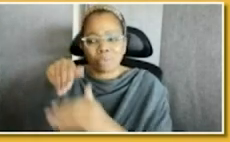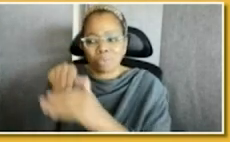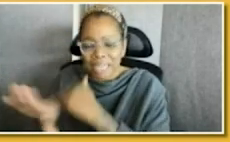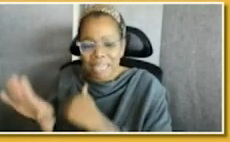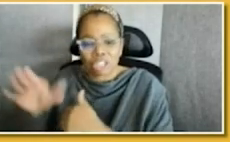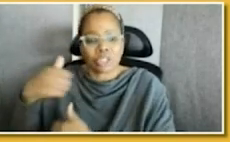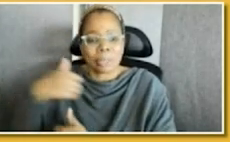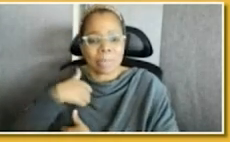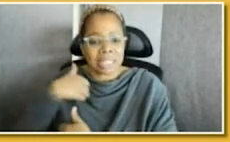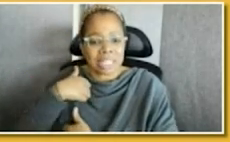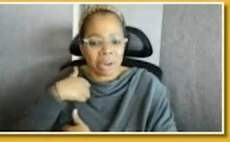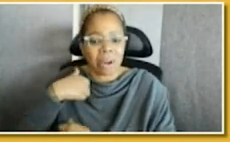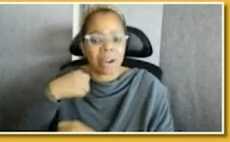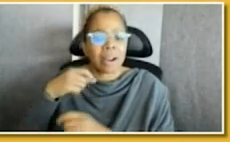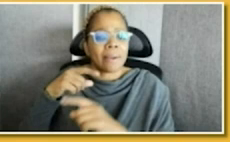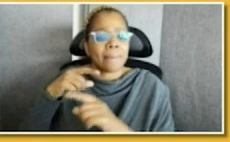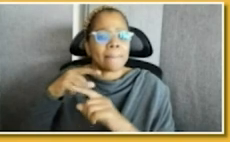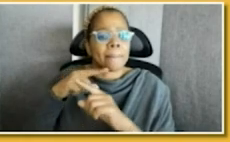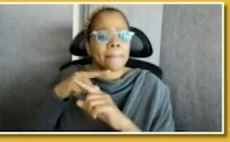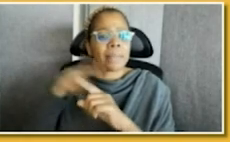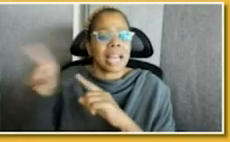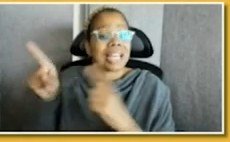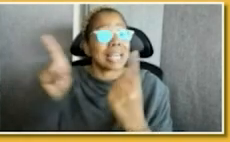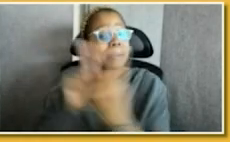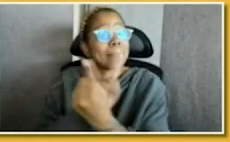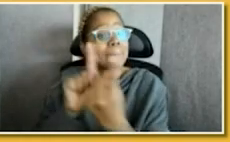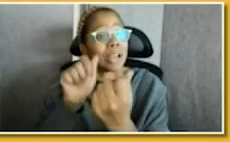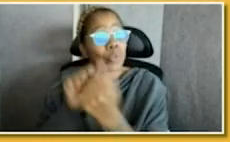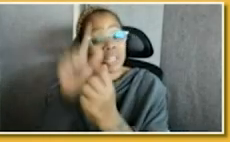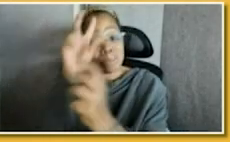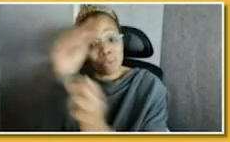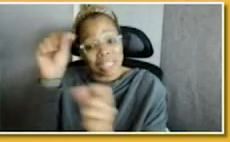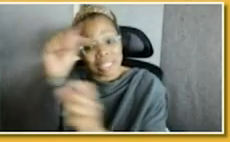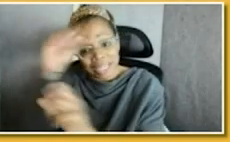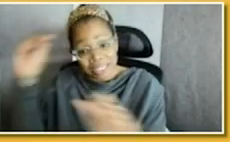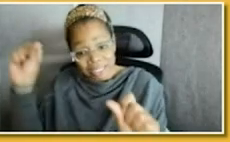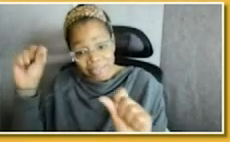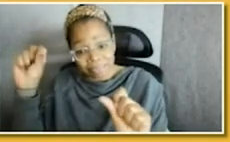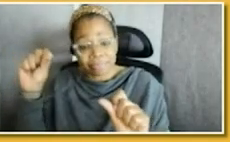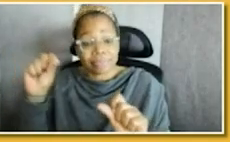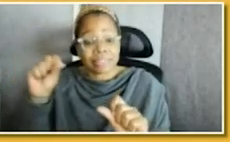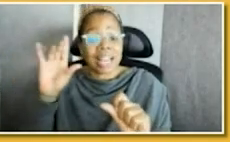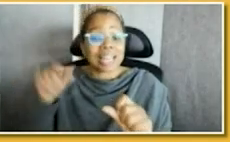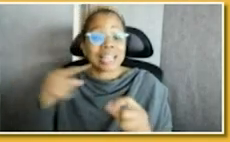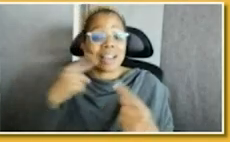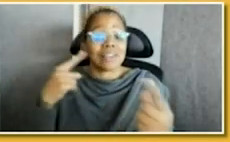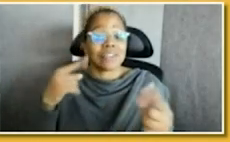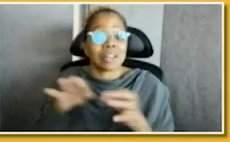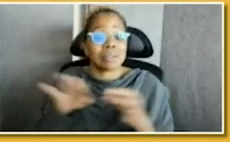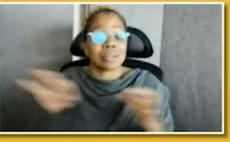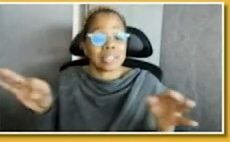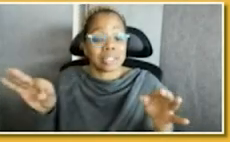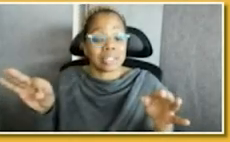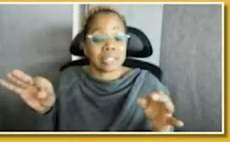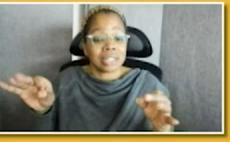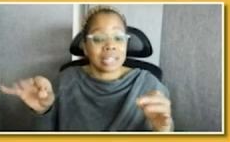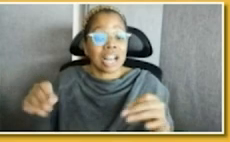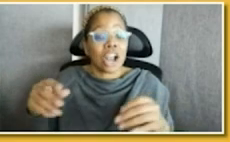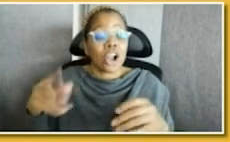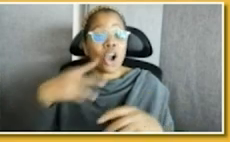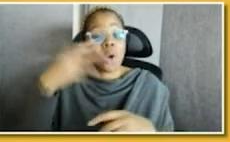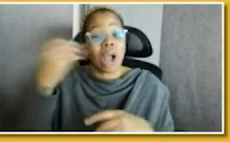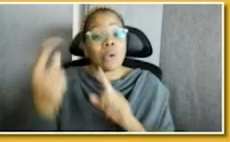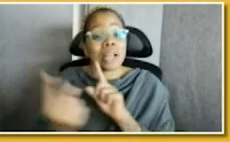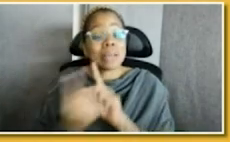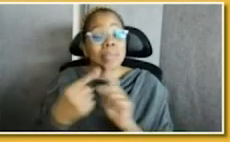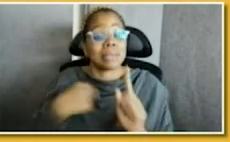and he went and met with presidents. And that famous line was, "Go out and make me do it." I agree with everything you're saying,